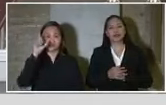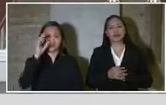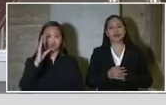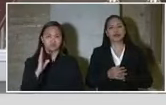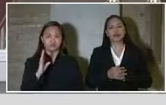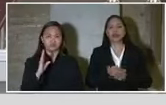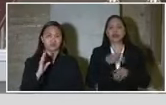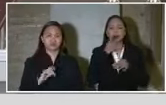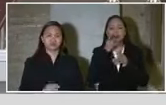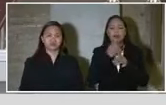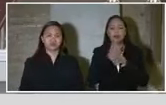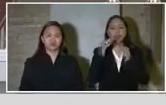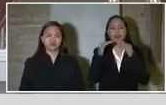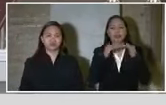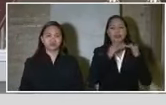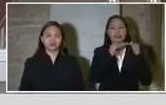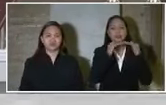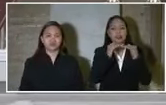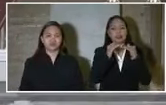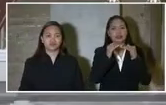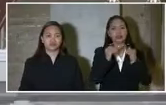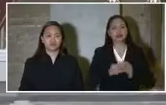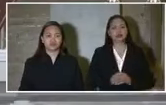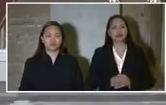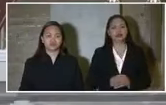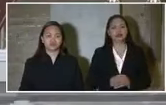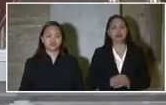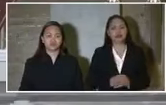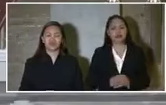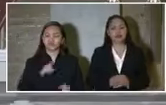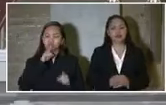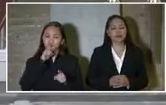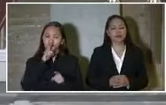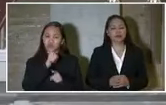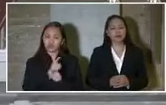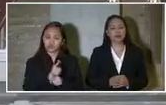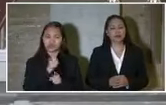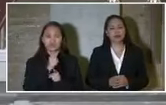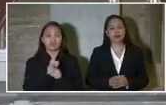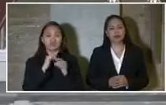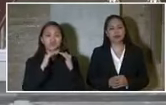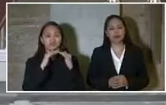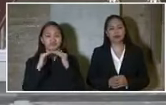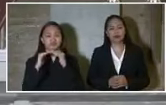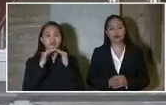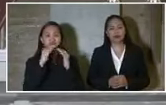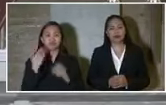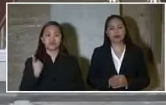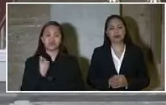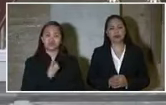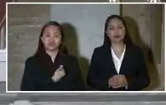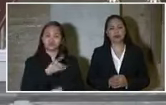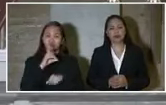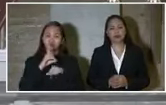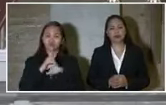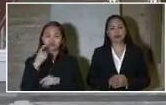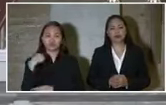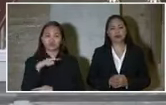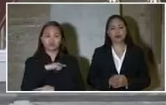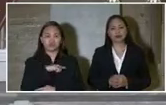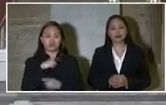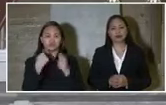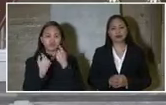God. It is right and just. It is truly right and just, our duty and